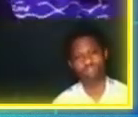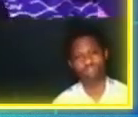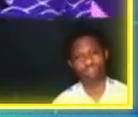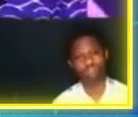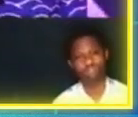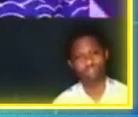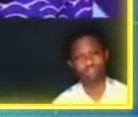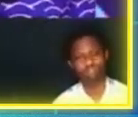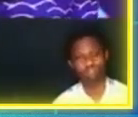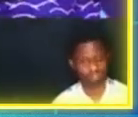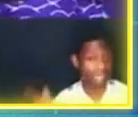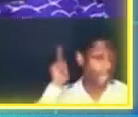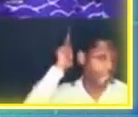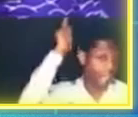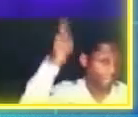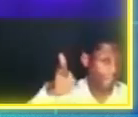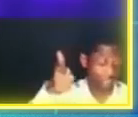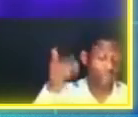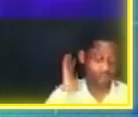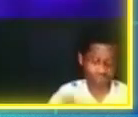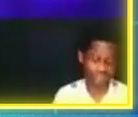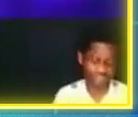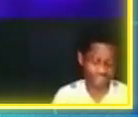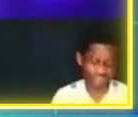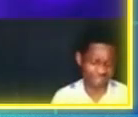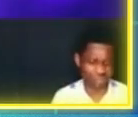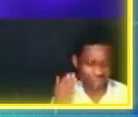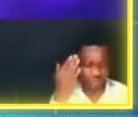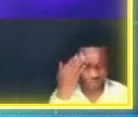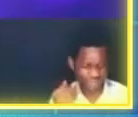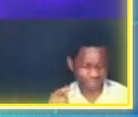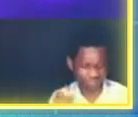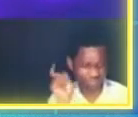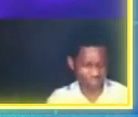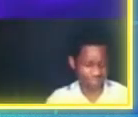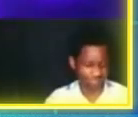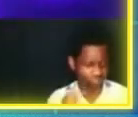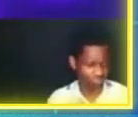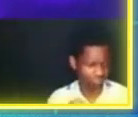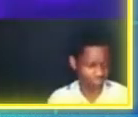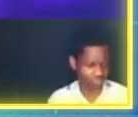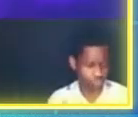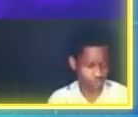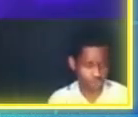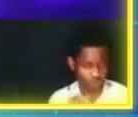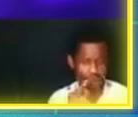Now later on I will explain why we should all be careful with our